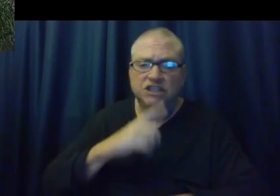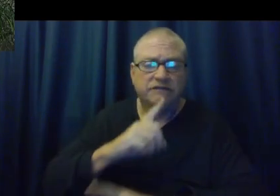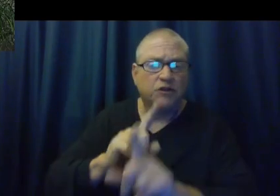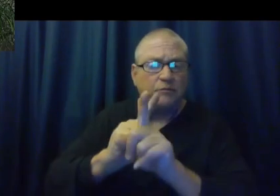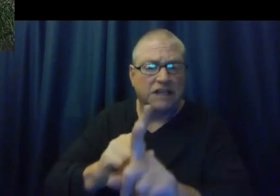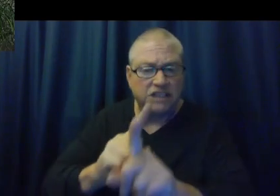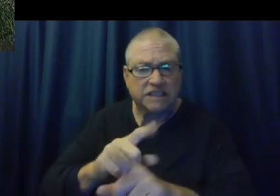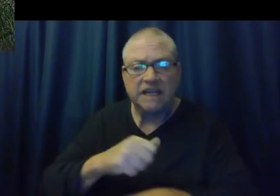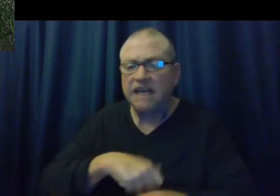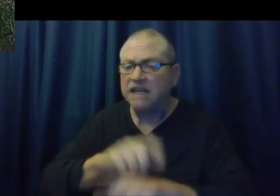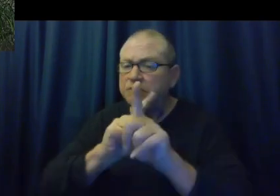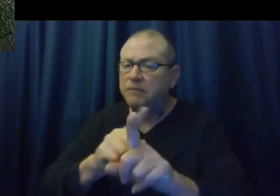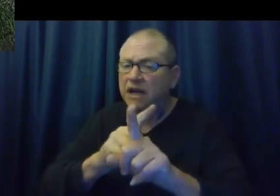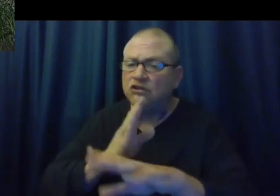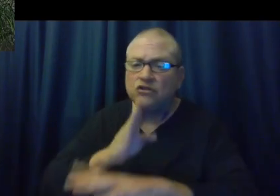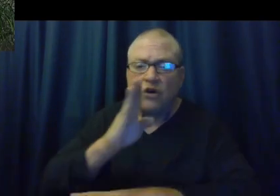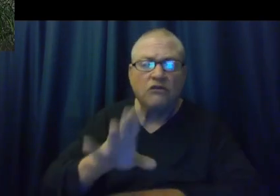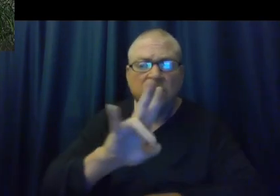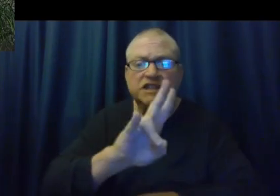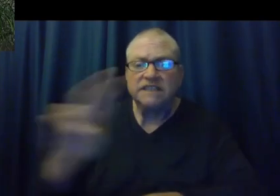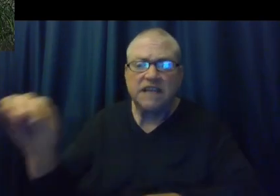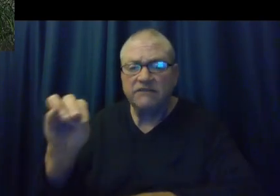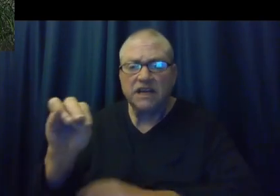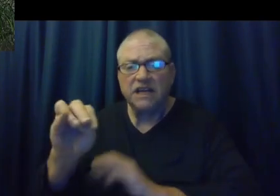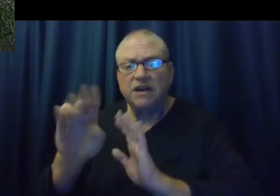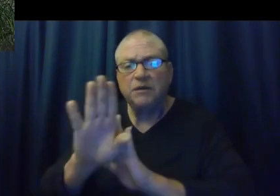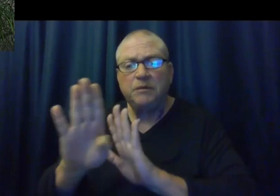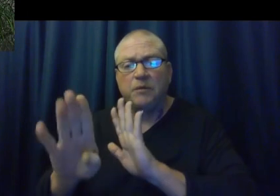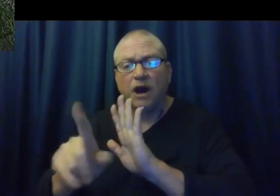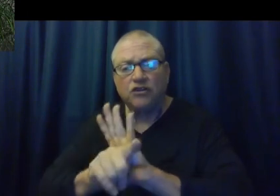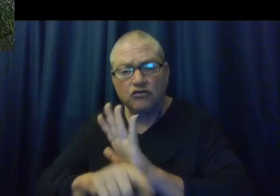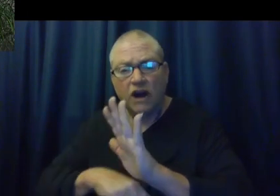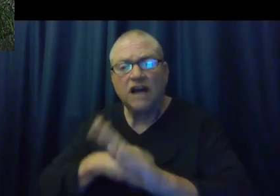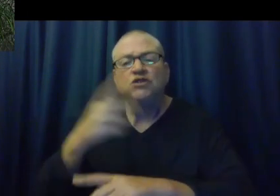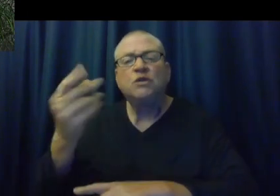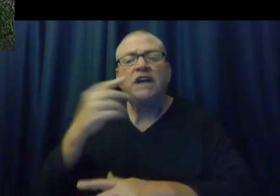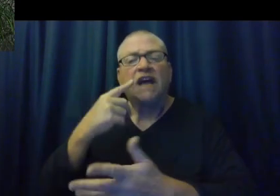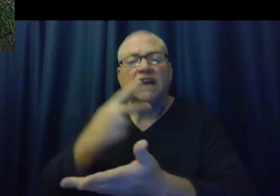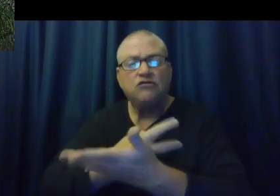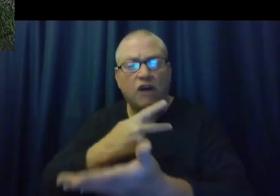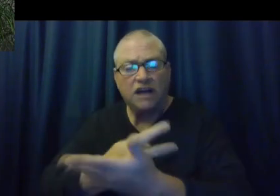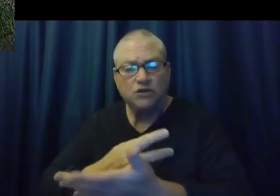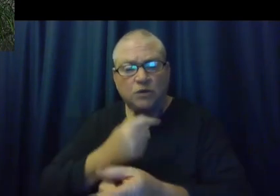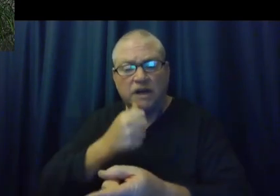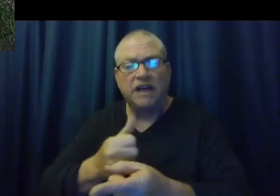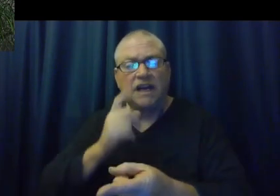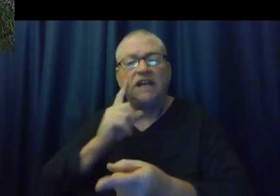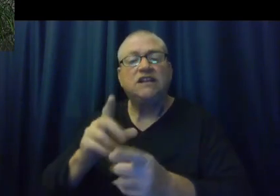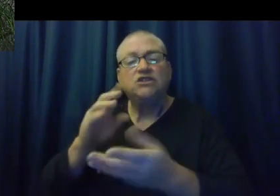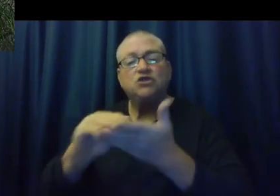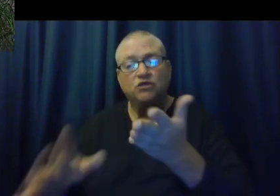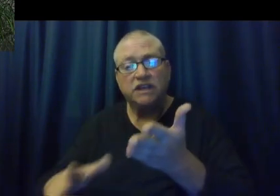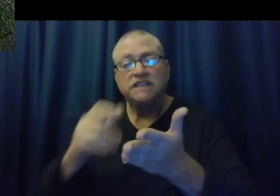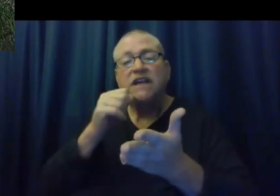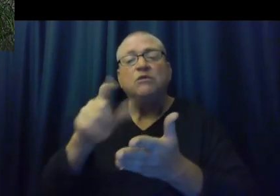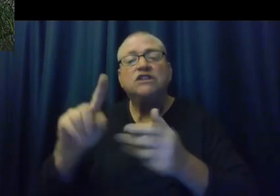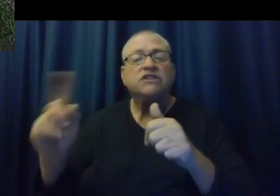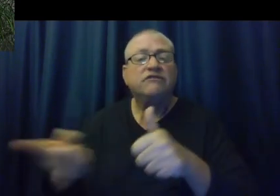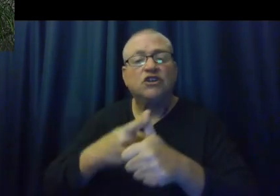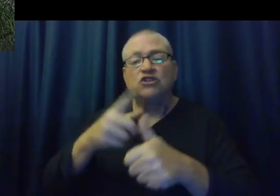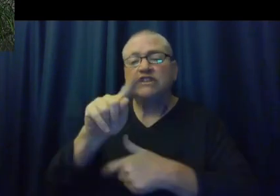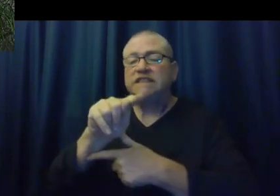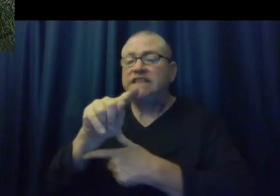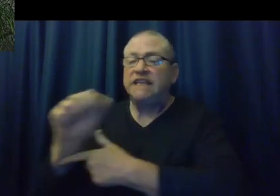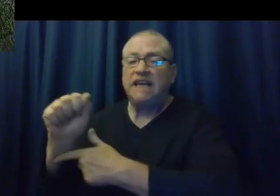forms. He has mentored over 70 undergraduate and master's research students. He mentors department TAs and graders as the department's first